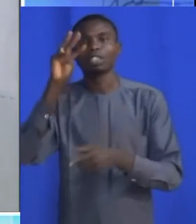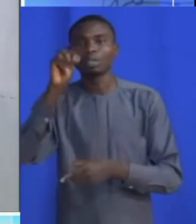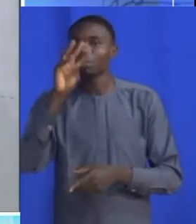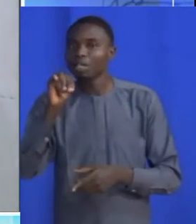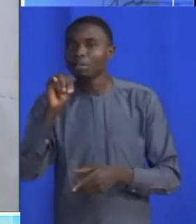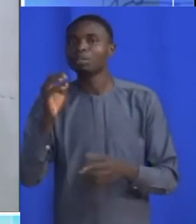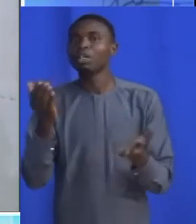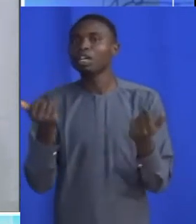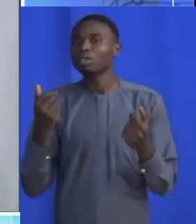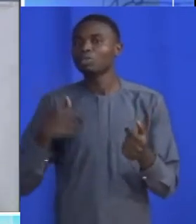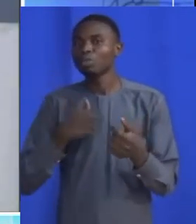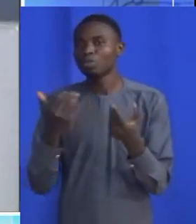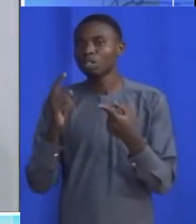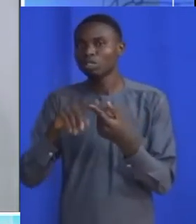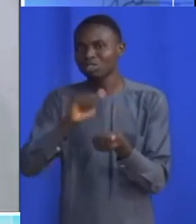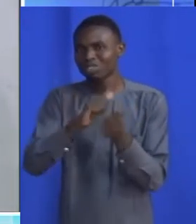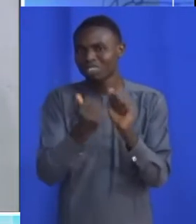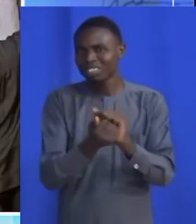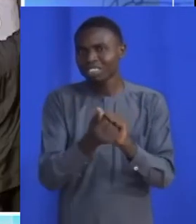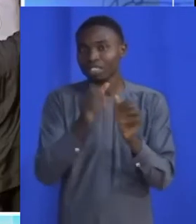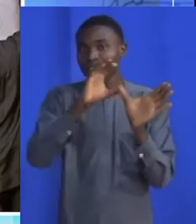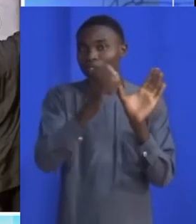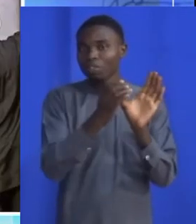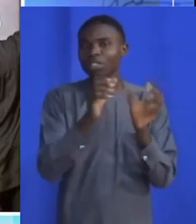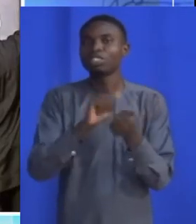We have our president, the head of the executive,